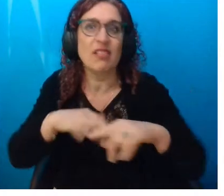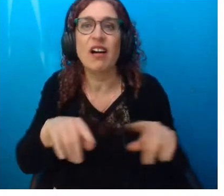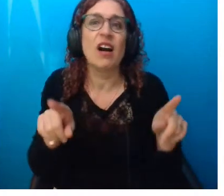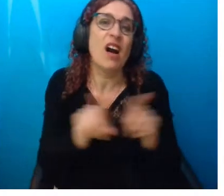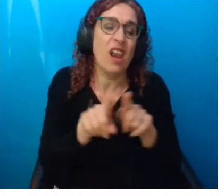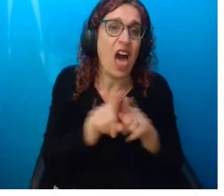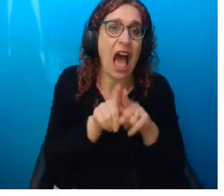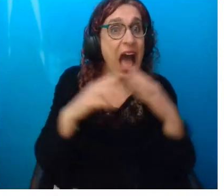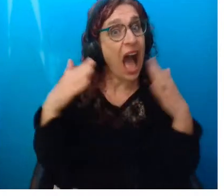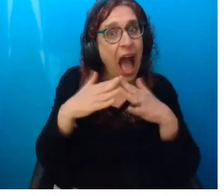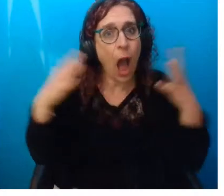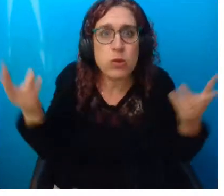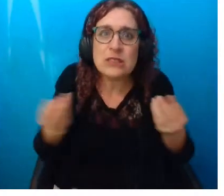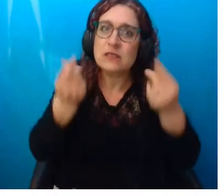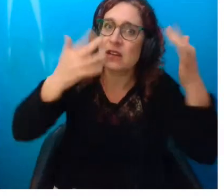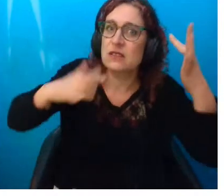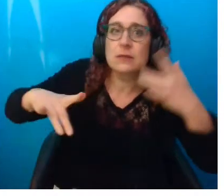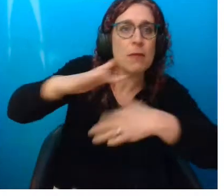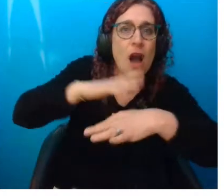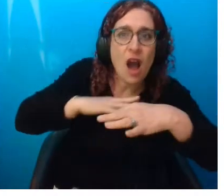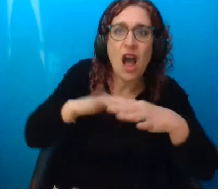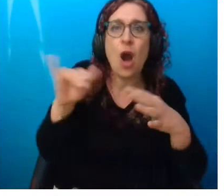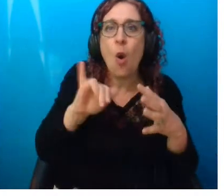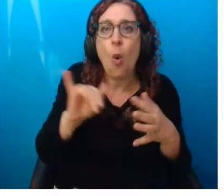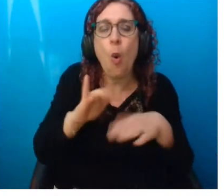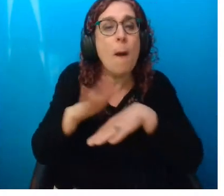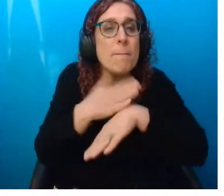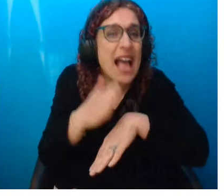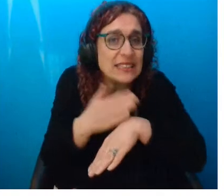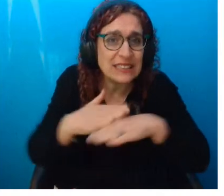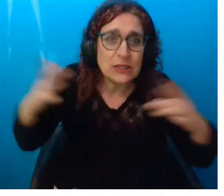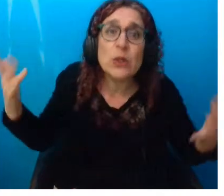dust mite, pet dander, and pollens.